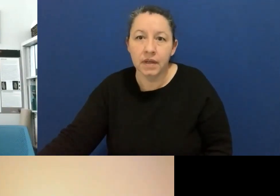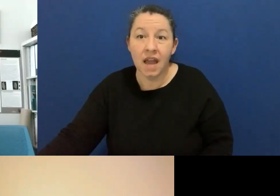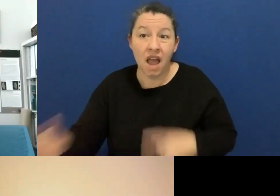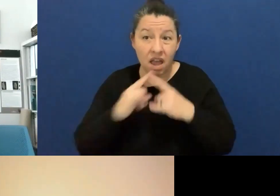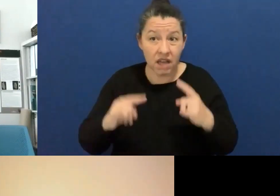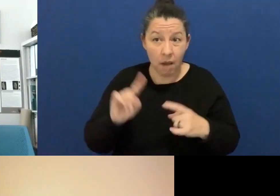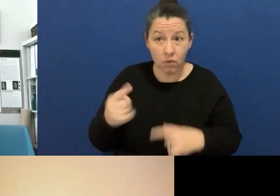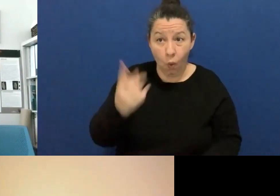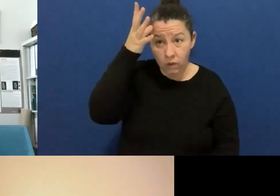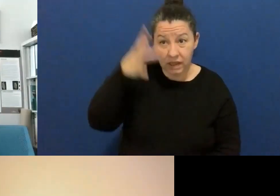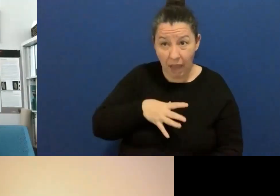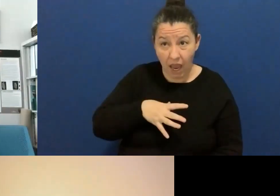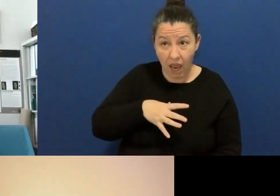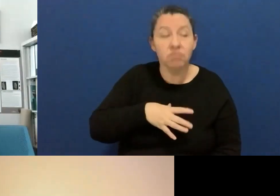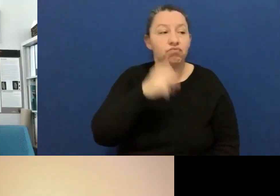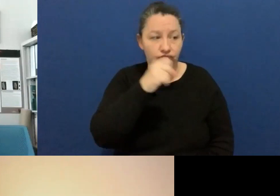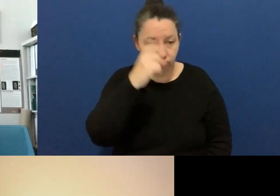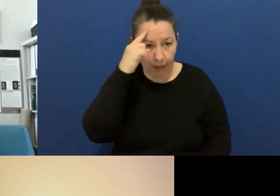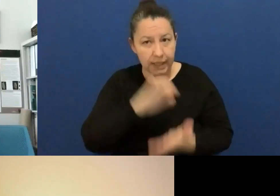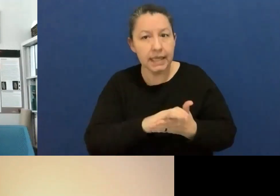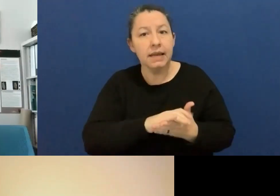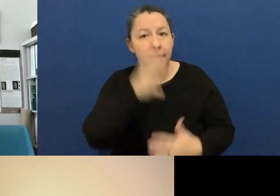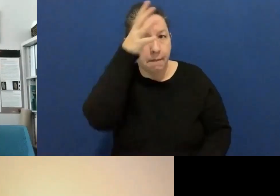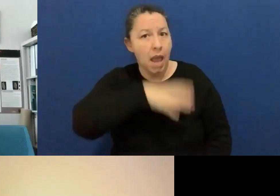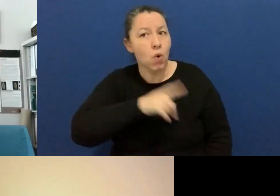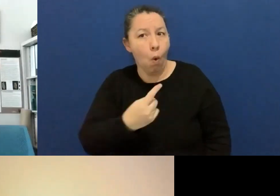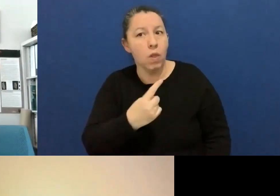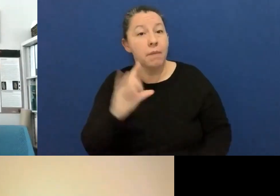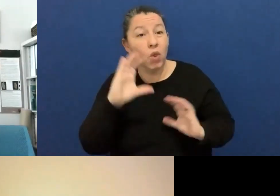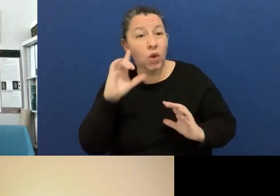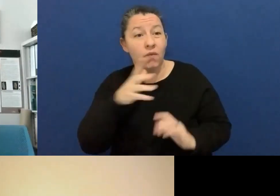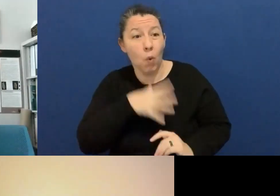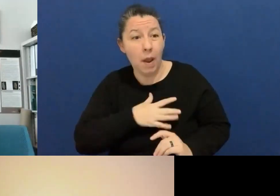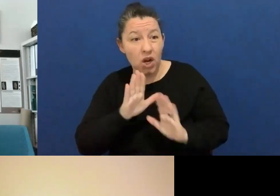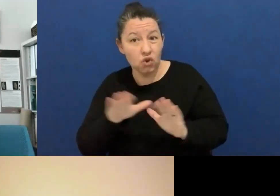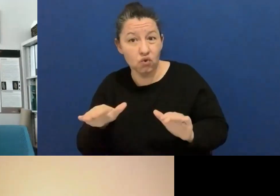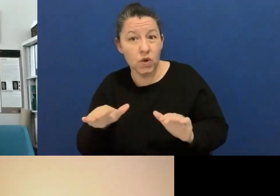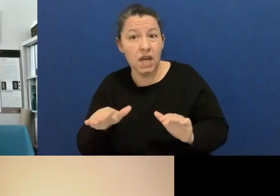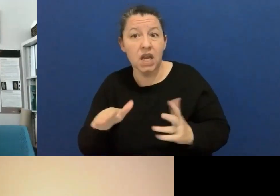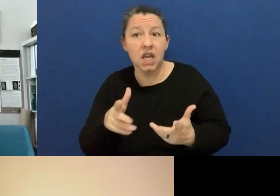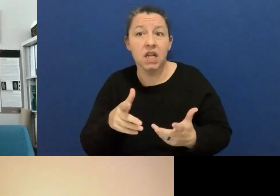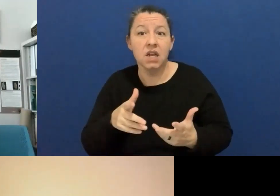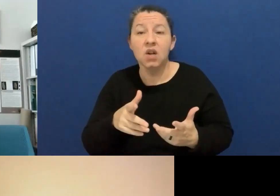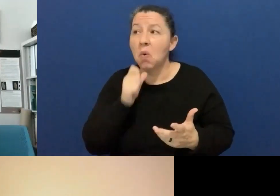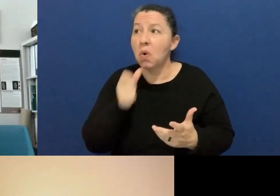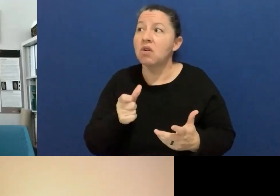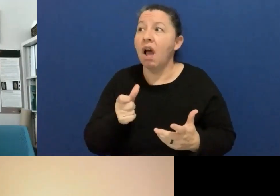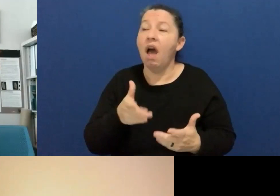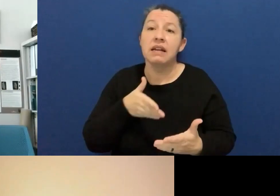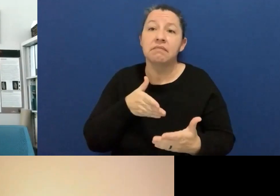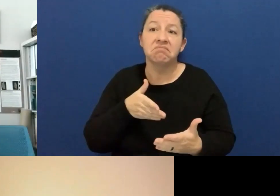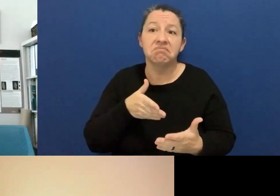think they are men only. We have been looking for women and children. We're not adverse to that. Pretty sure it's just